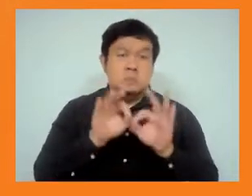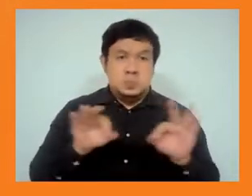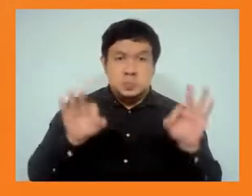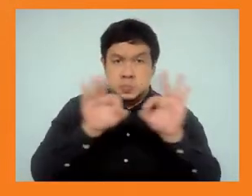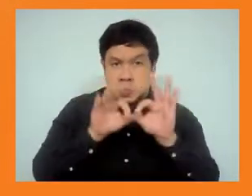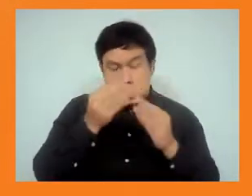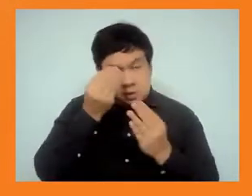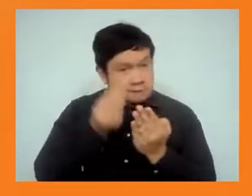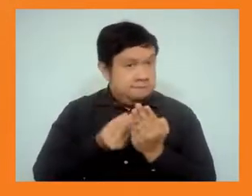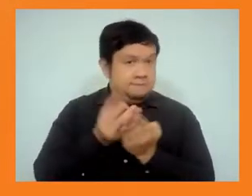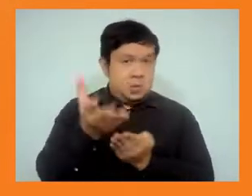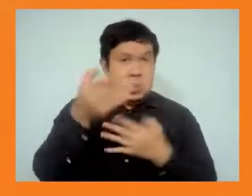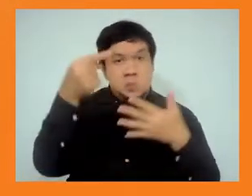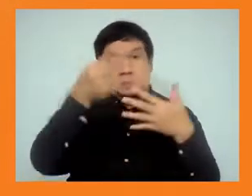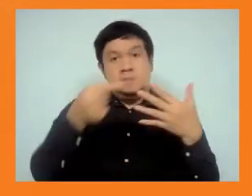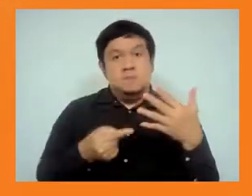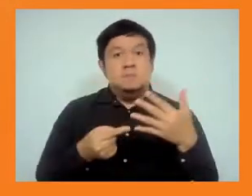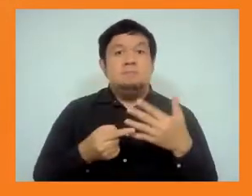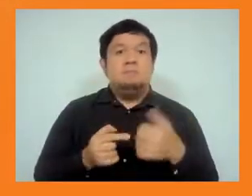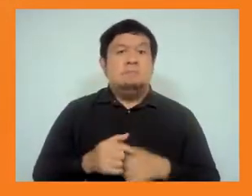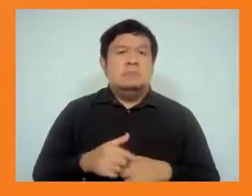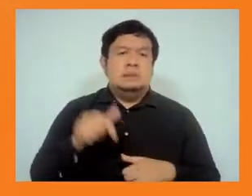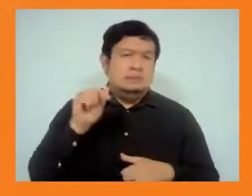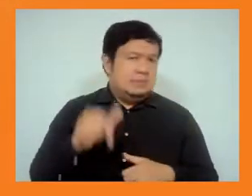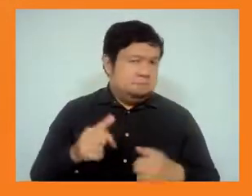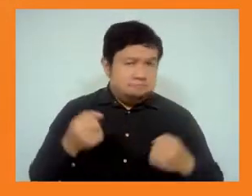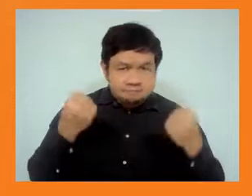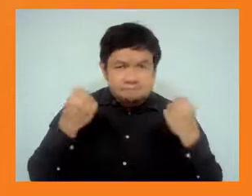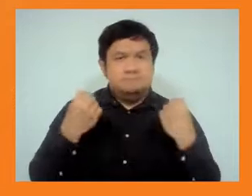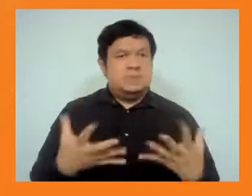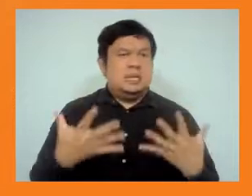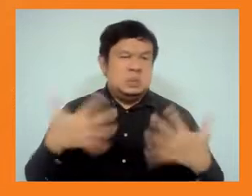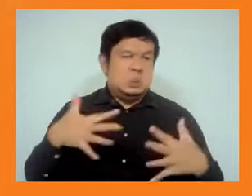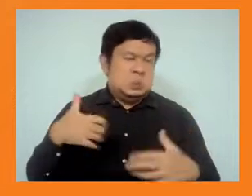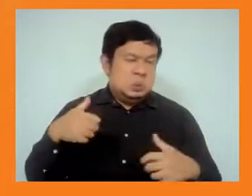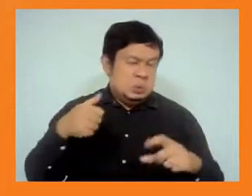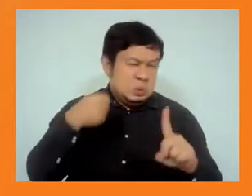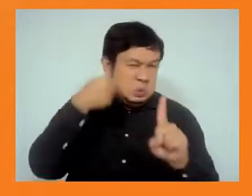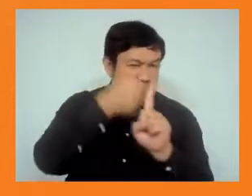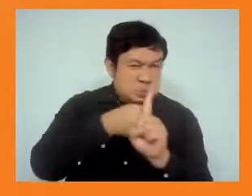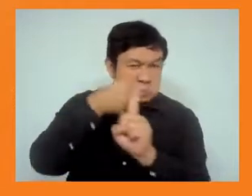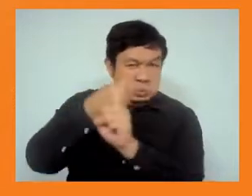in place, free from discrimination, and of course, risk-free.